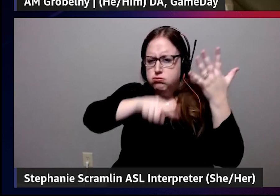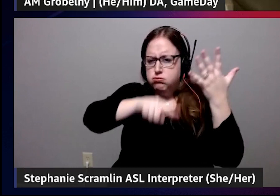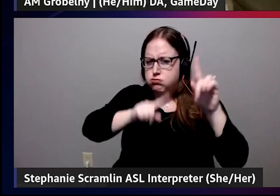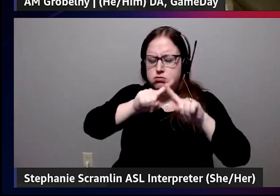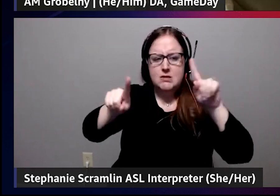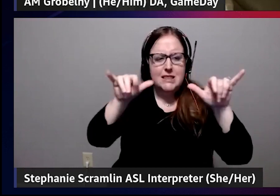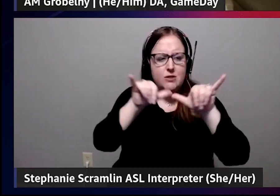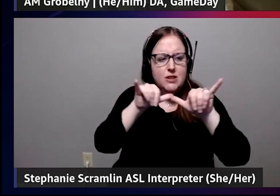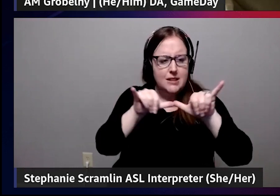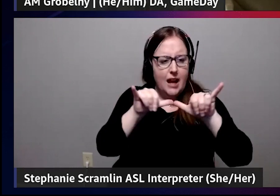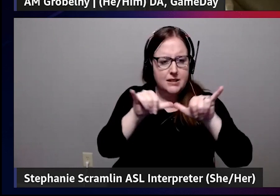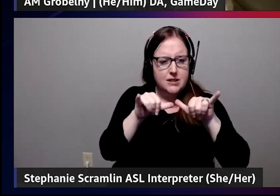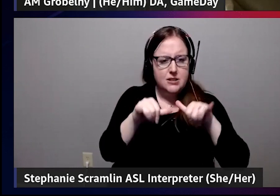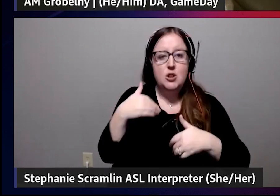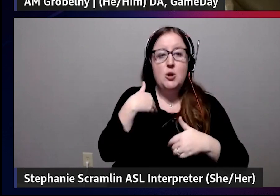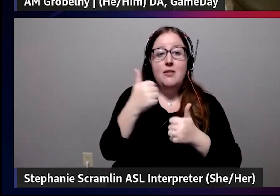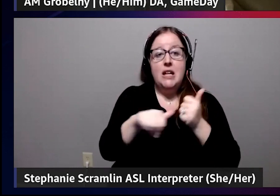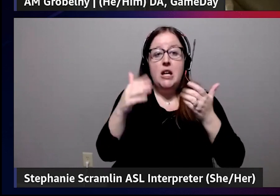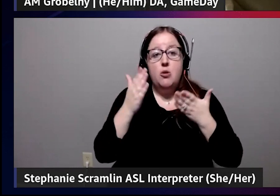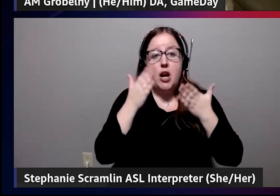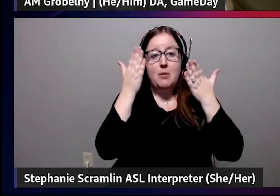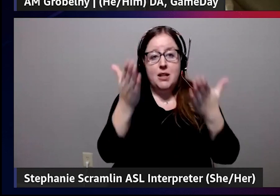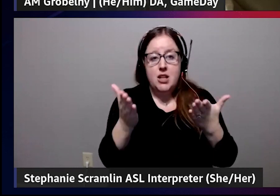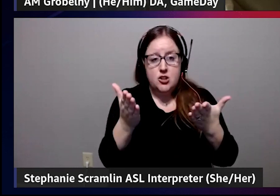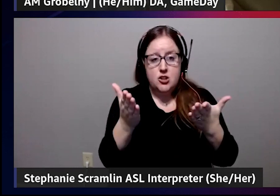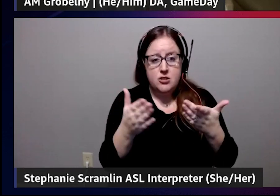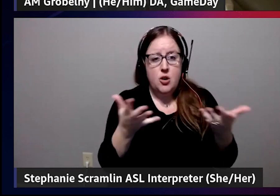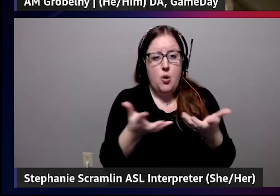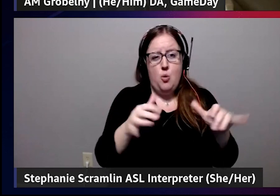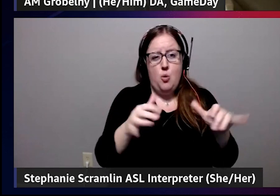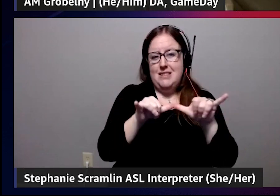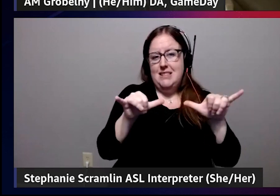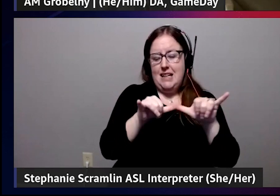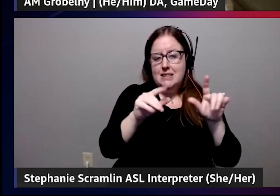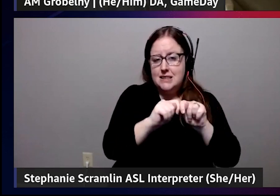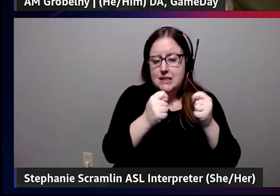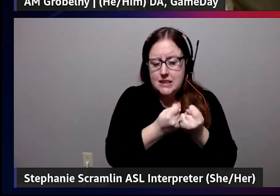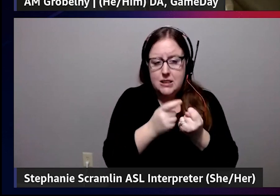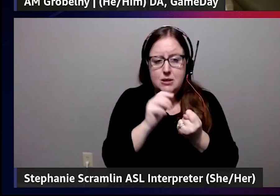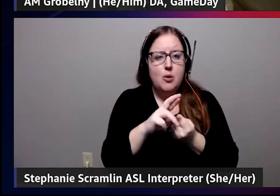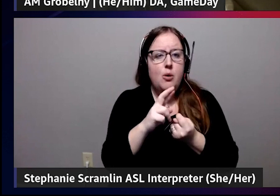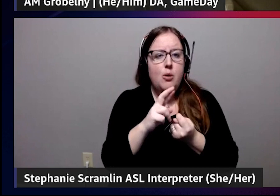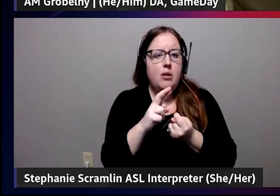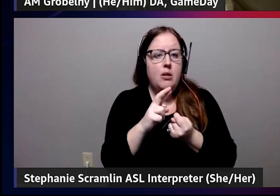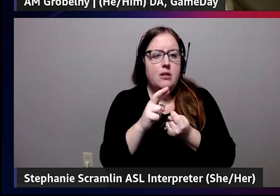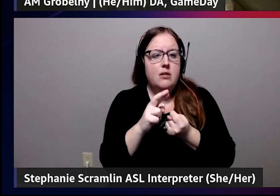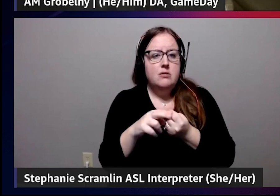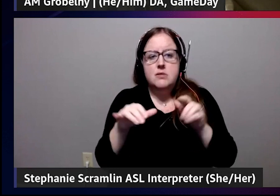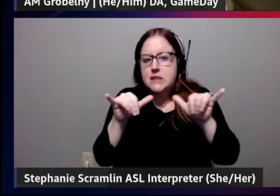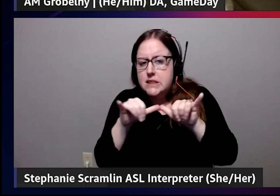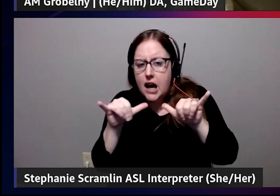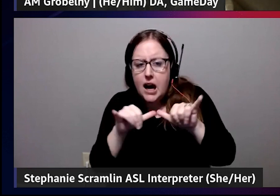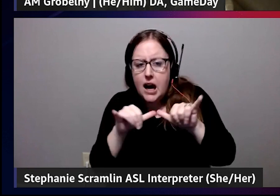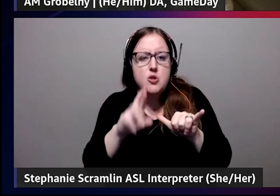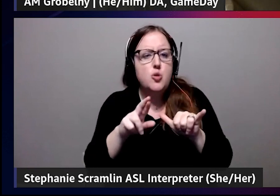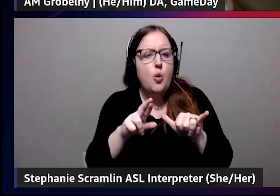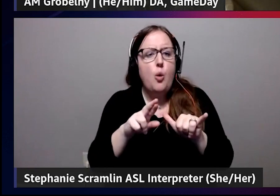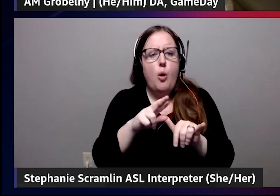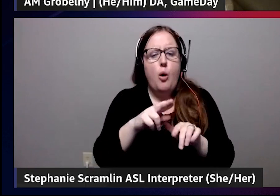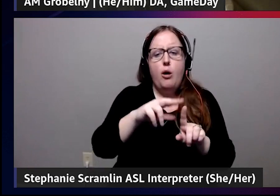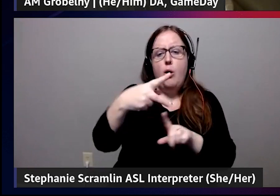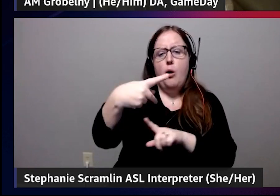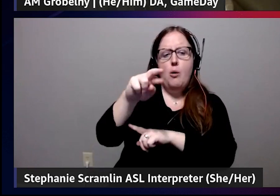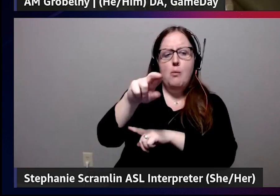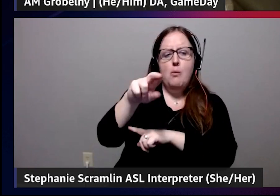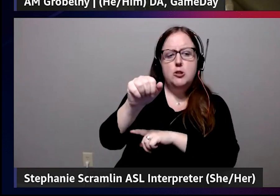So do you have any recommendations of what size team, or maybe either it's size or personas in that